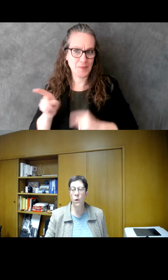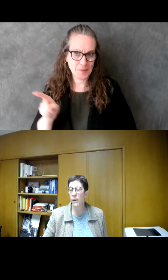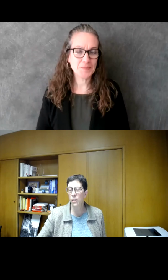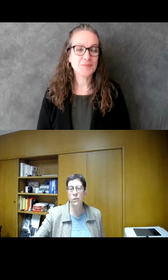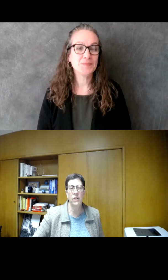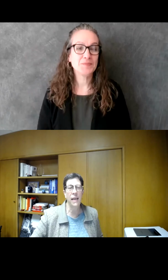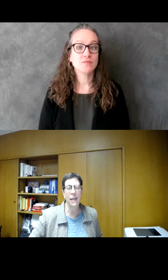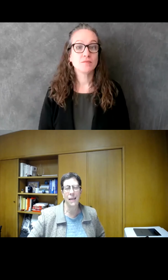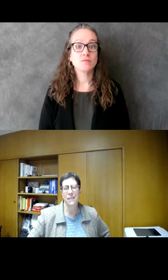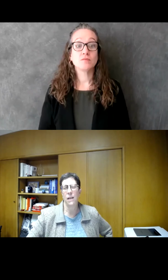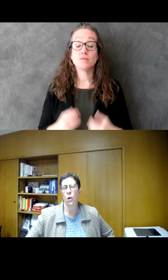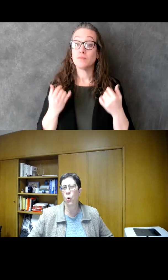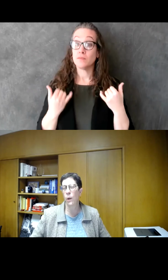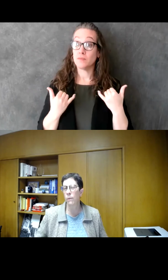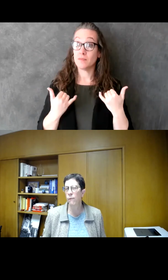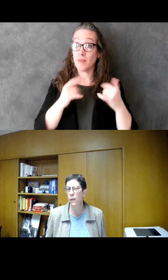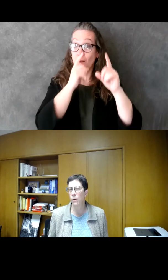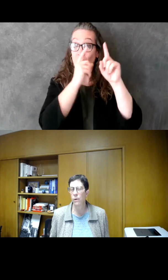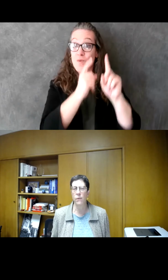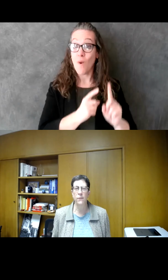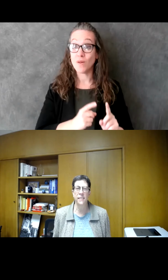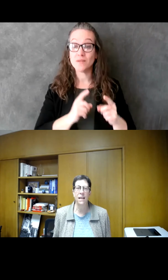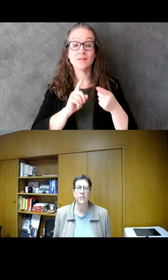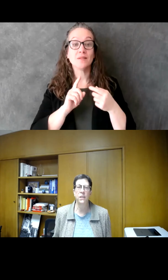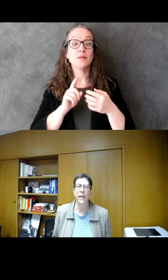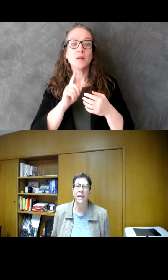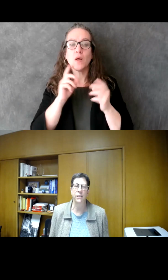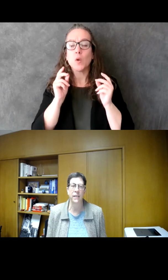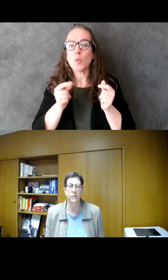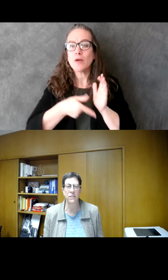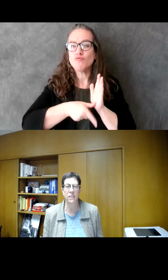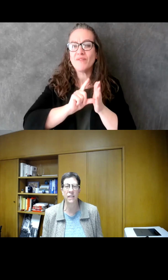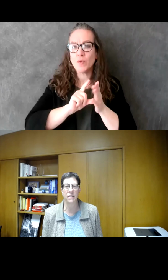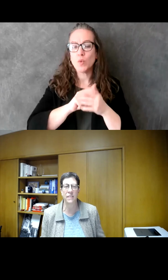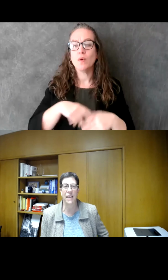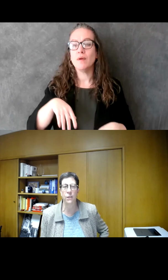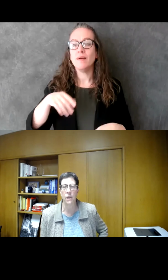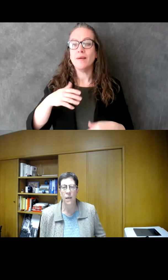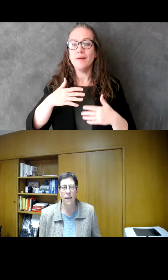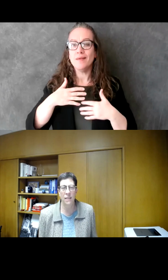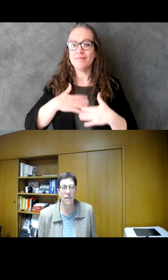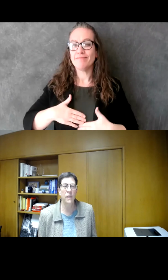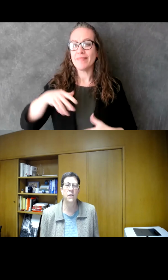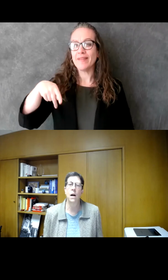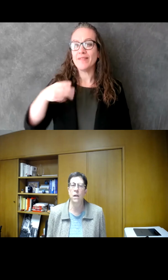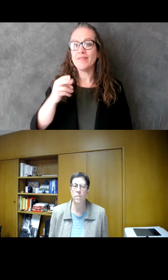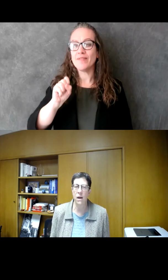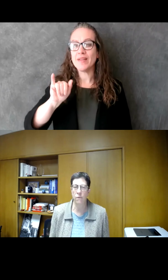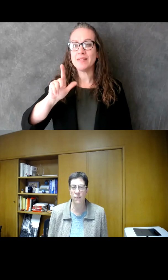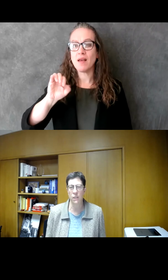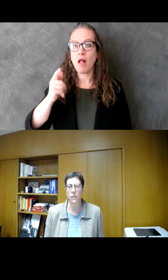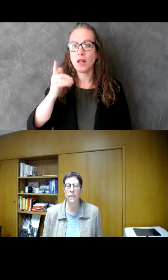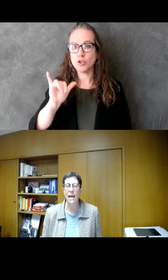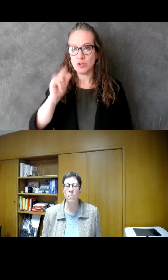What we're going to do today is a quick review of the physiology of aging, just to set the stage. And then I'm going to talk